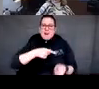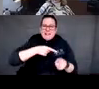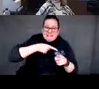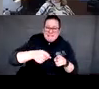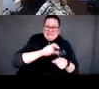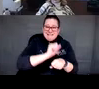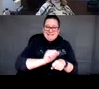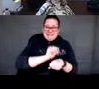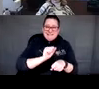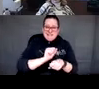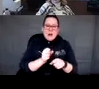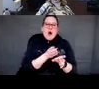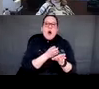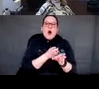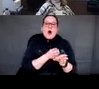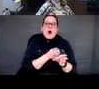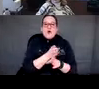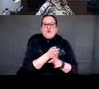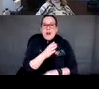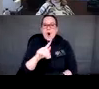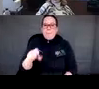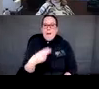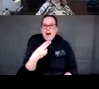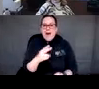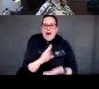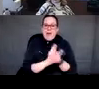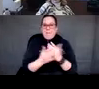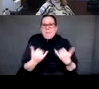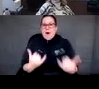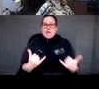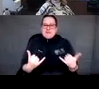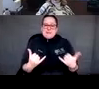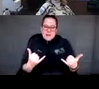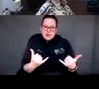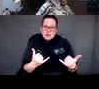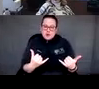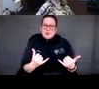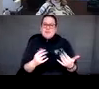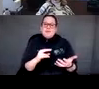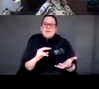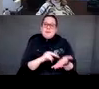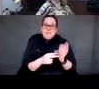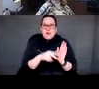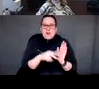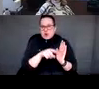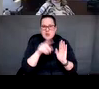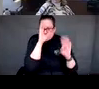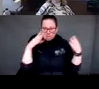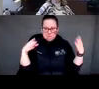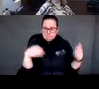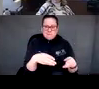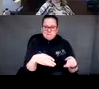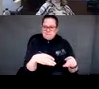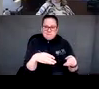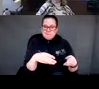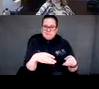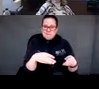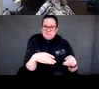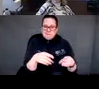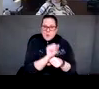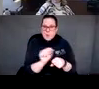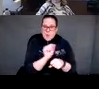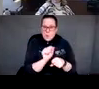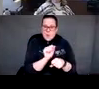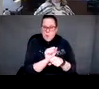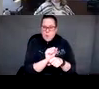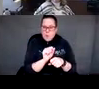now is our Career Path Modernization Project, she is pretty much focused on work within